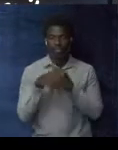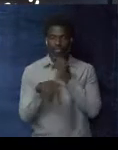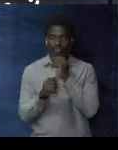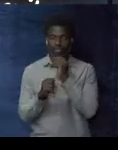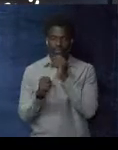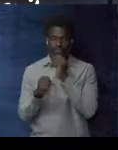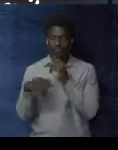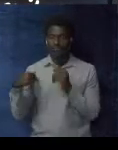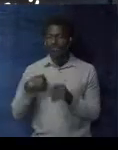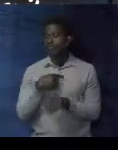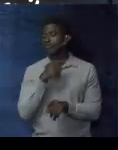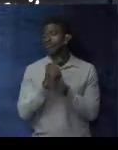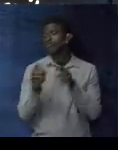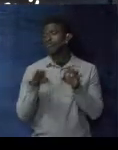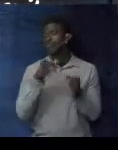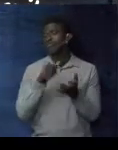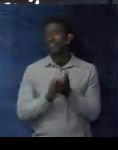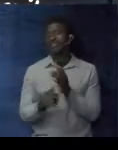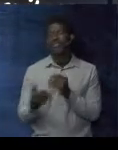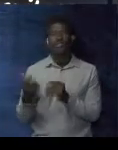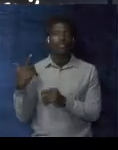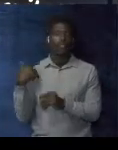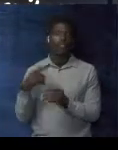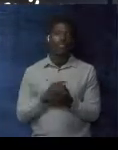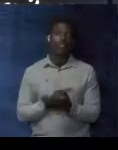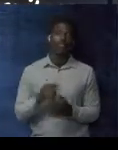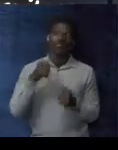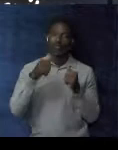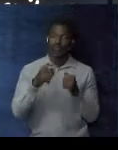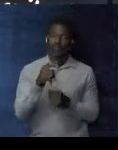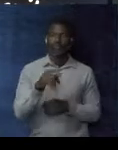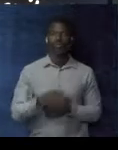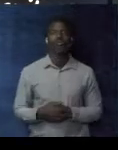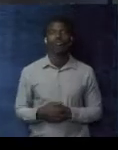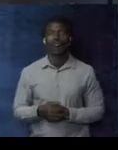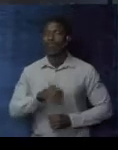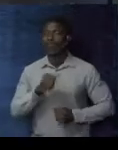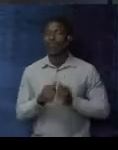shapes. We just did nets last week. Okay, good job you then.